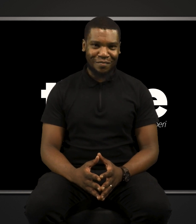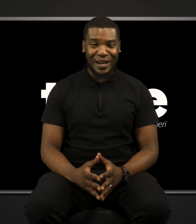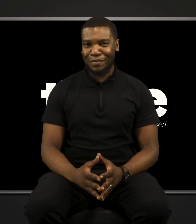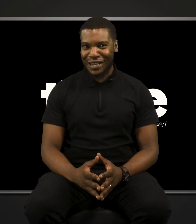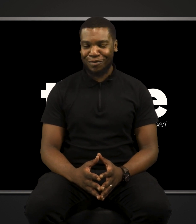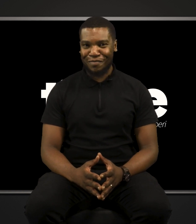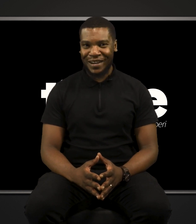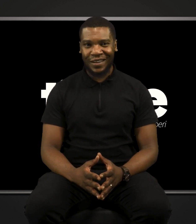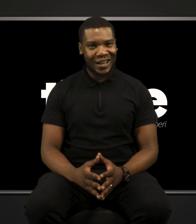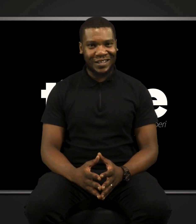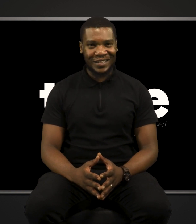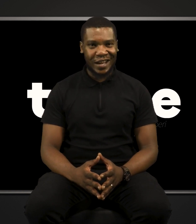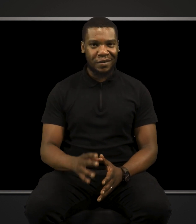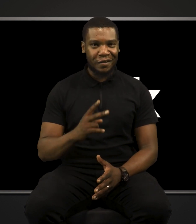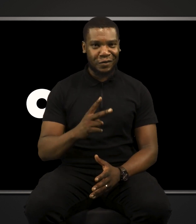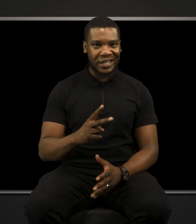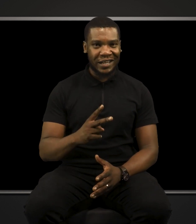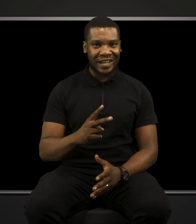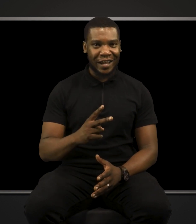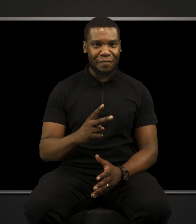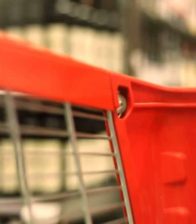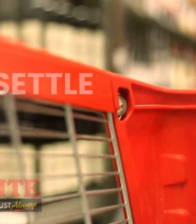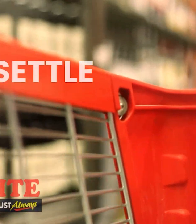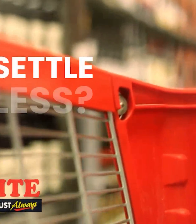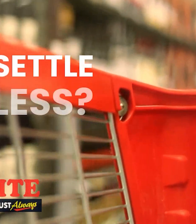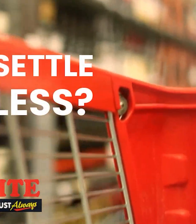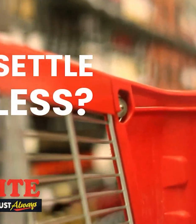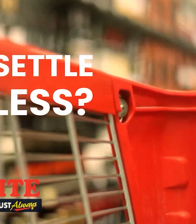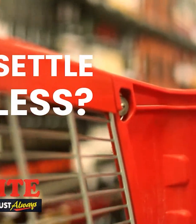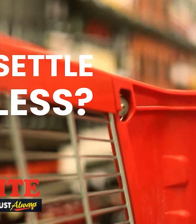week. My name is Ashwin Bedi, and it's time for Second Take.